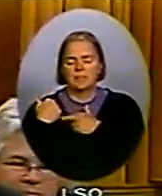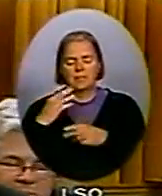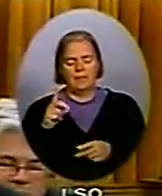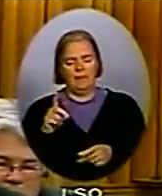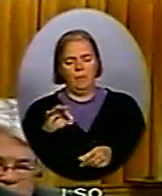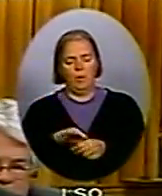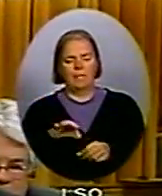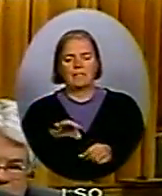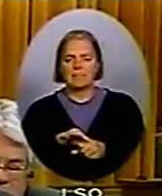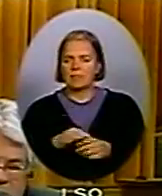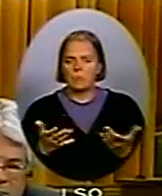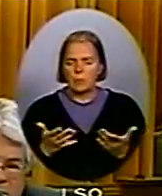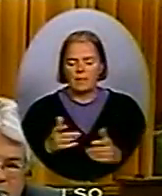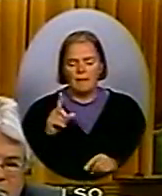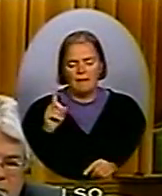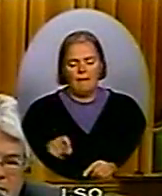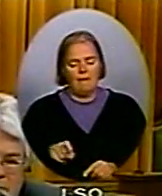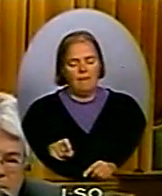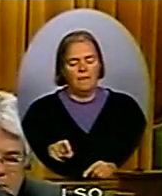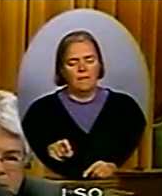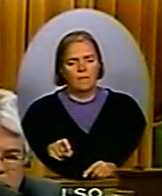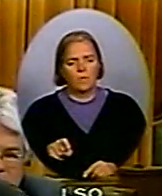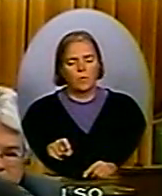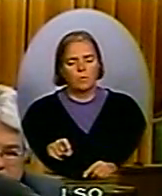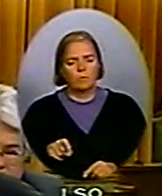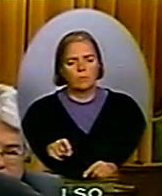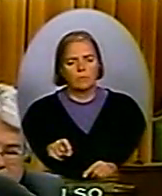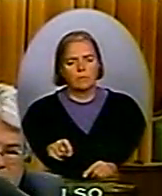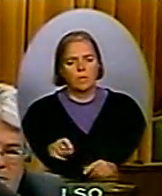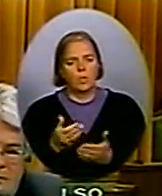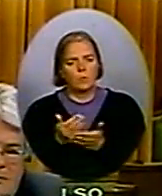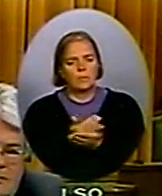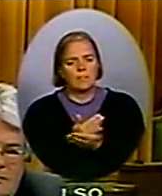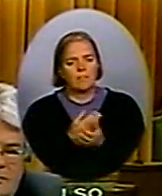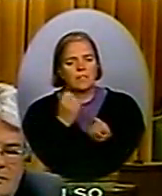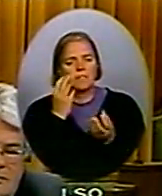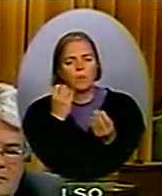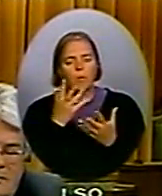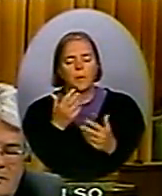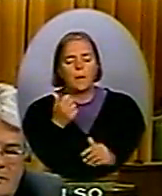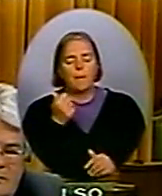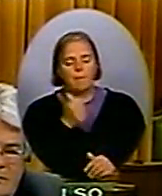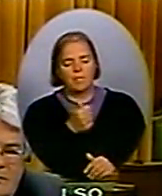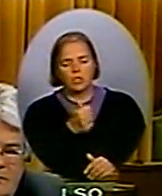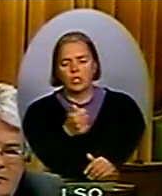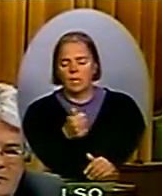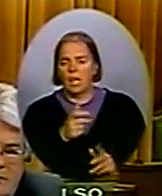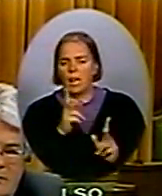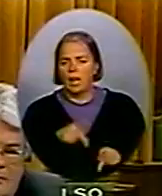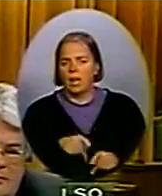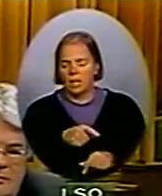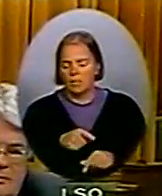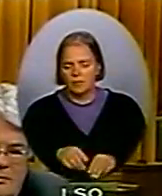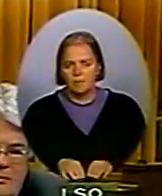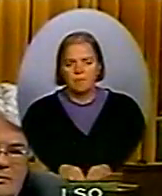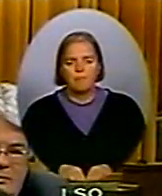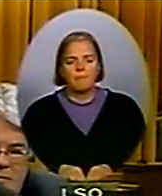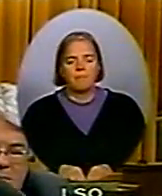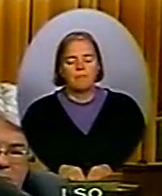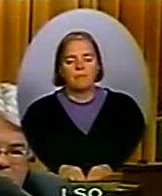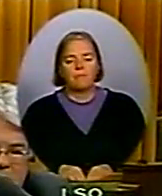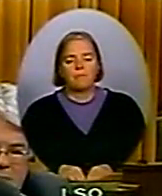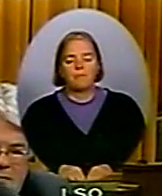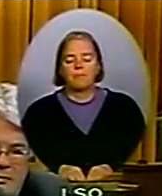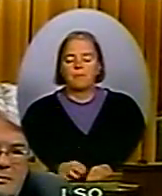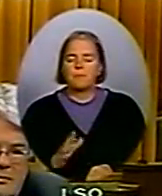Unfortunately, the Conservatives have flipped that principle upside down. And since signing the Accountability Act, Canada has fallen to 51st in the world when it